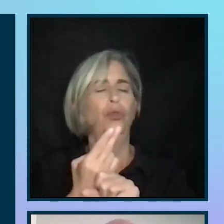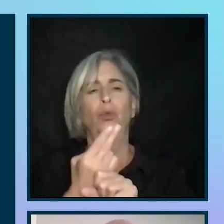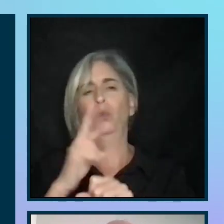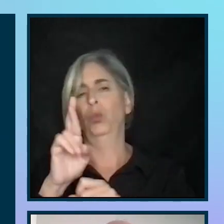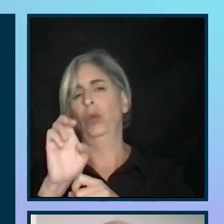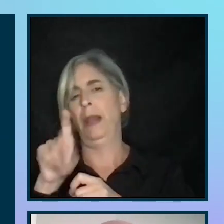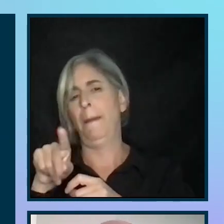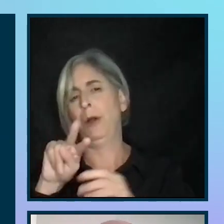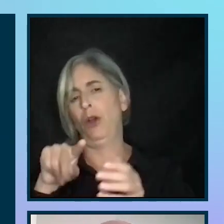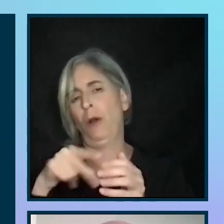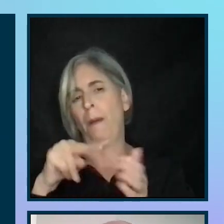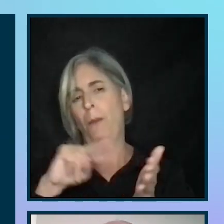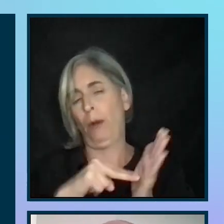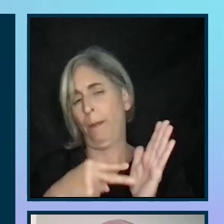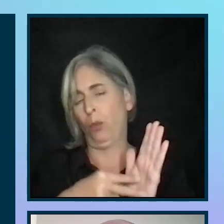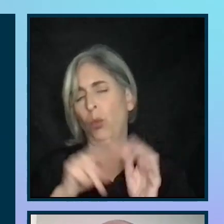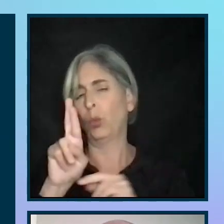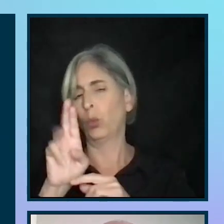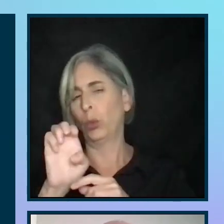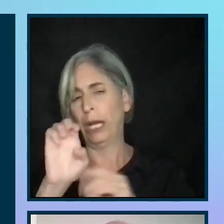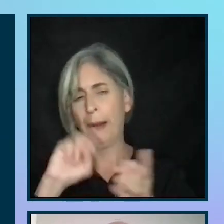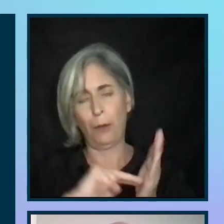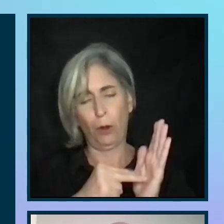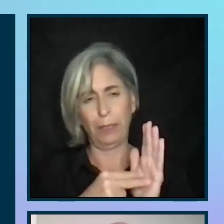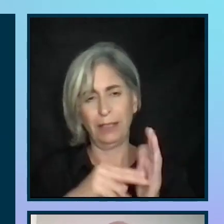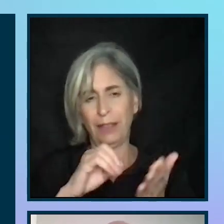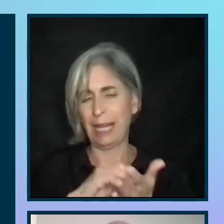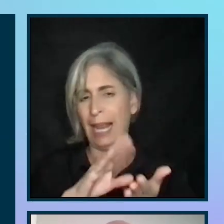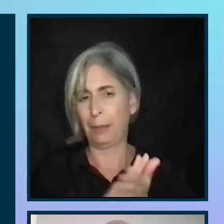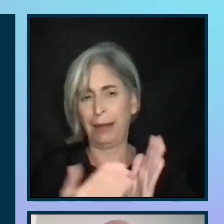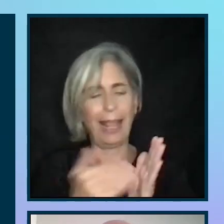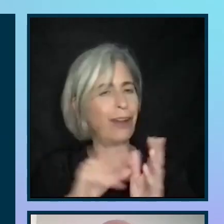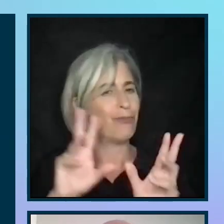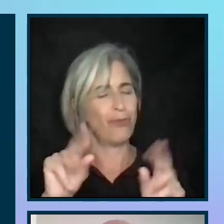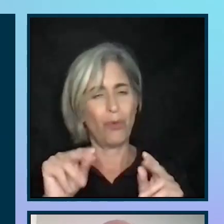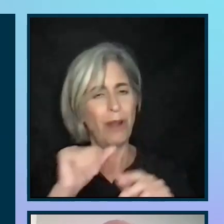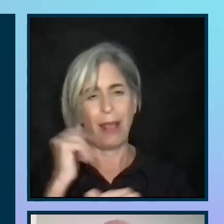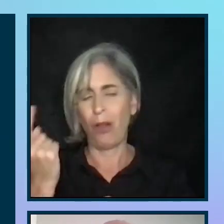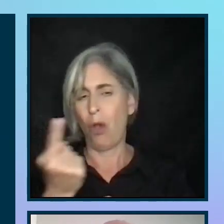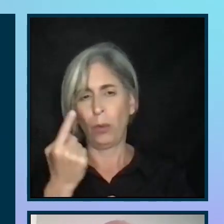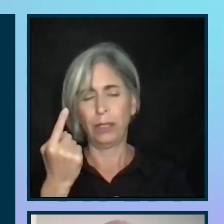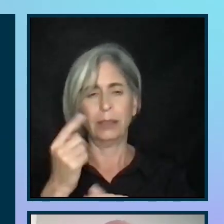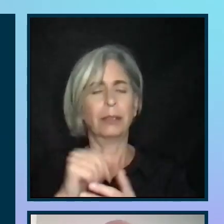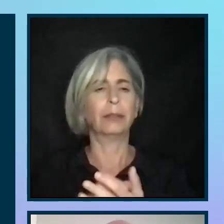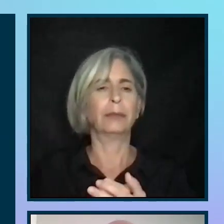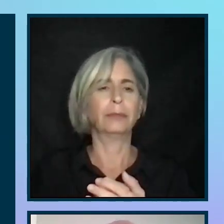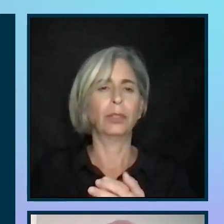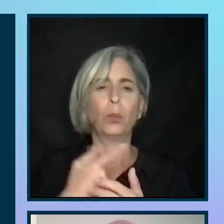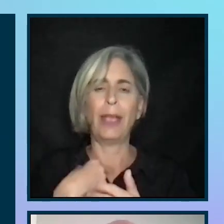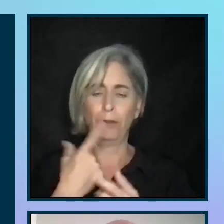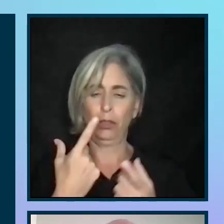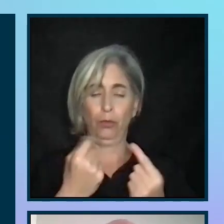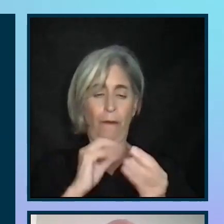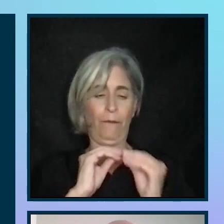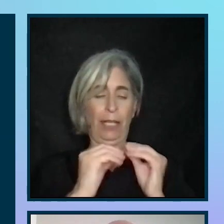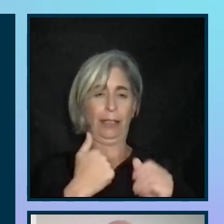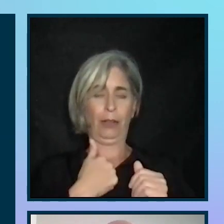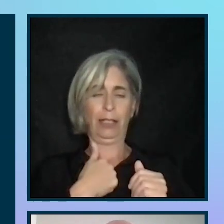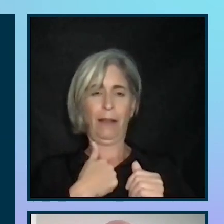document and come up with a new output, although that sometimes is something that is a last resort and we work with our customers